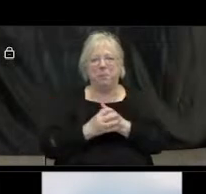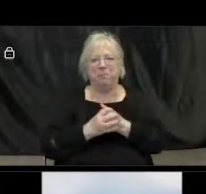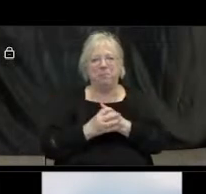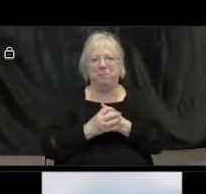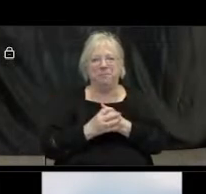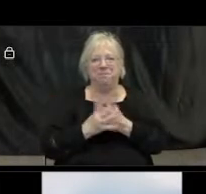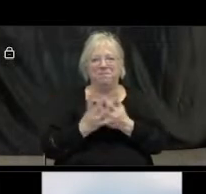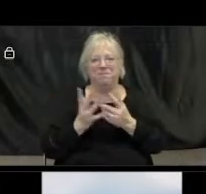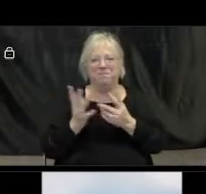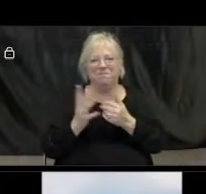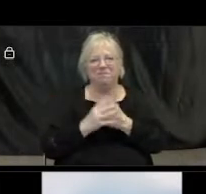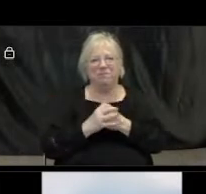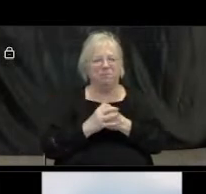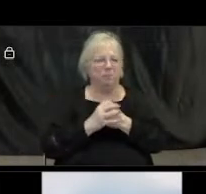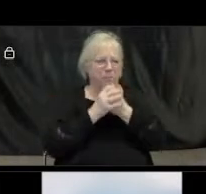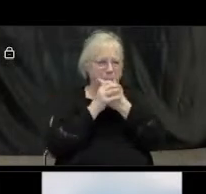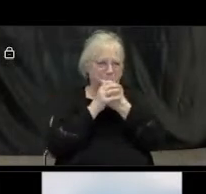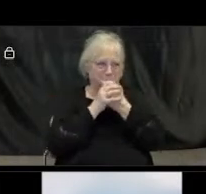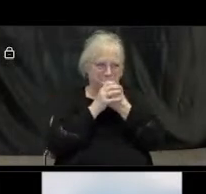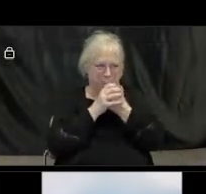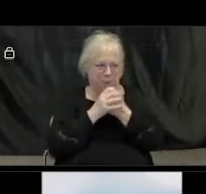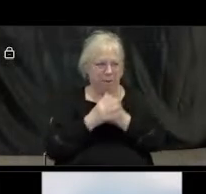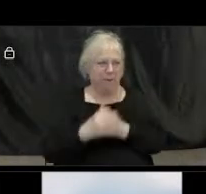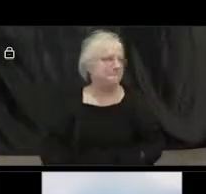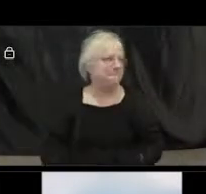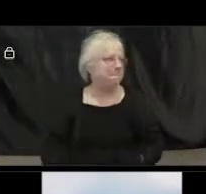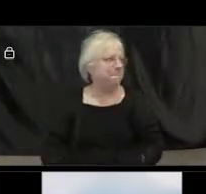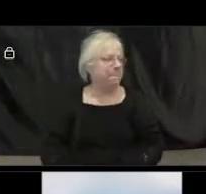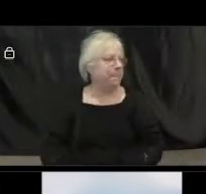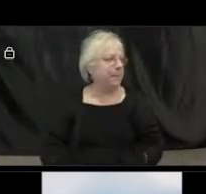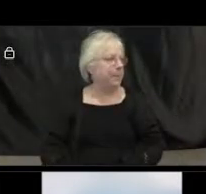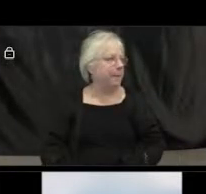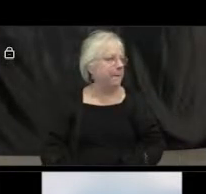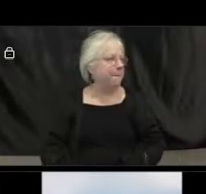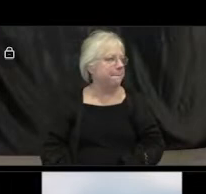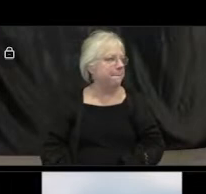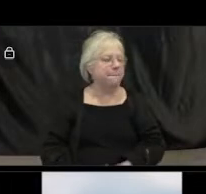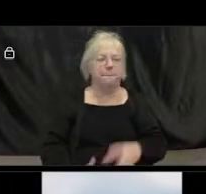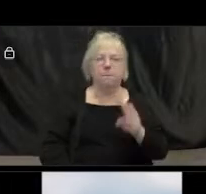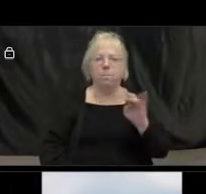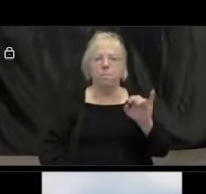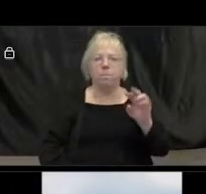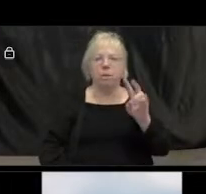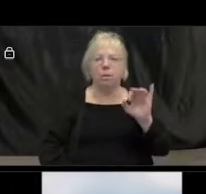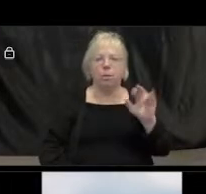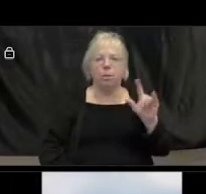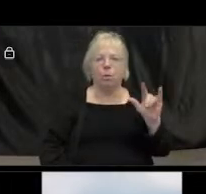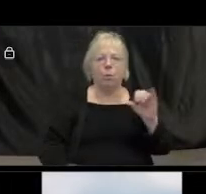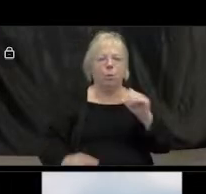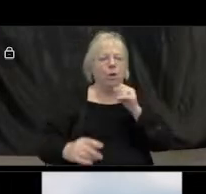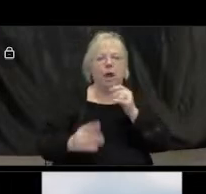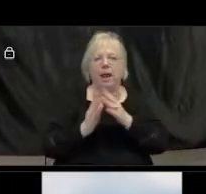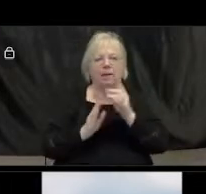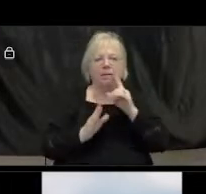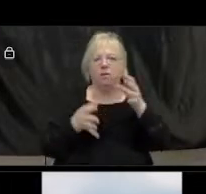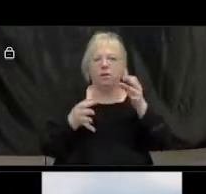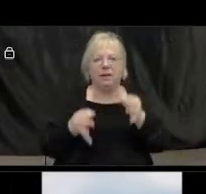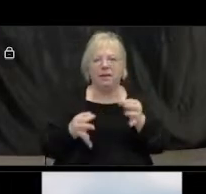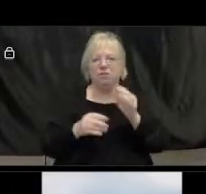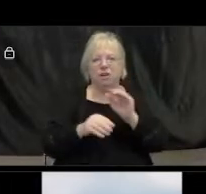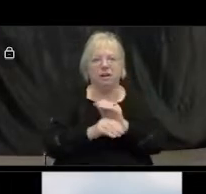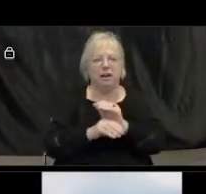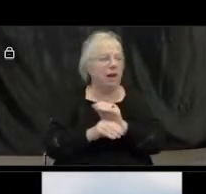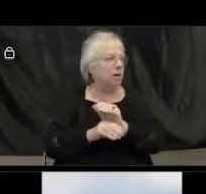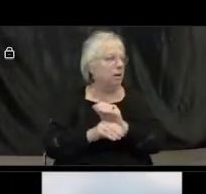like I say, that's just my opinion on that. We're not asking for a decision tonight, period.